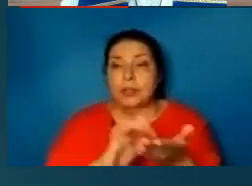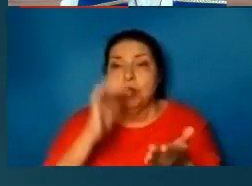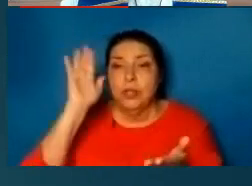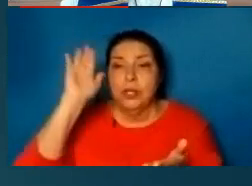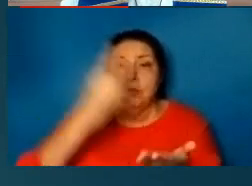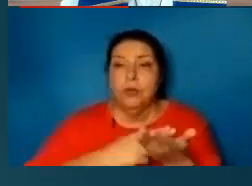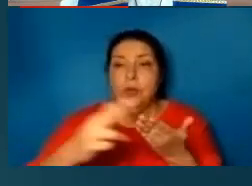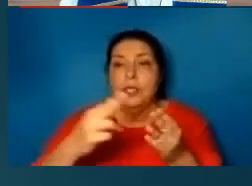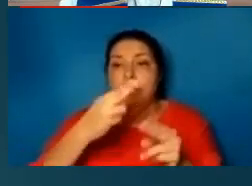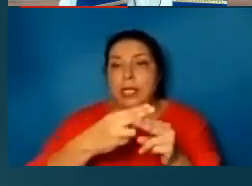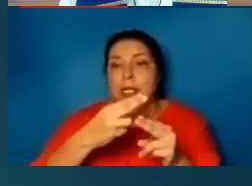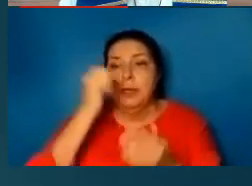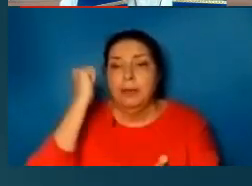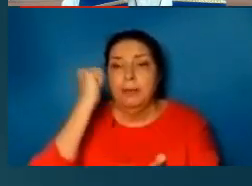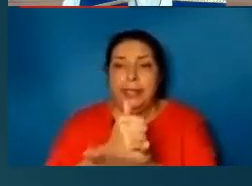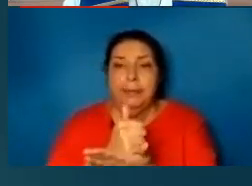holy name. Amen.